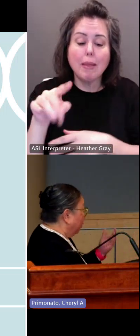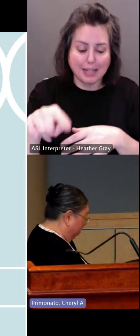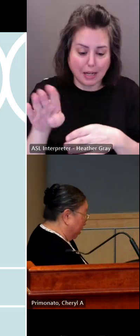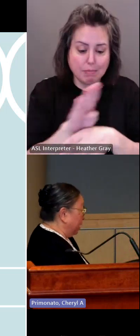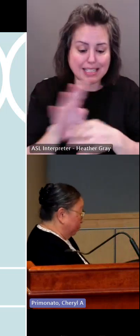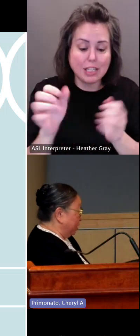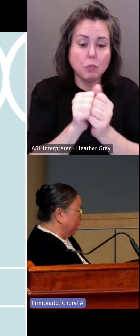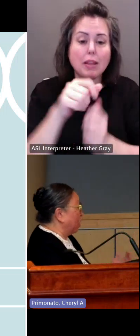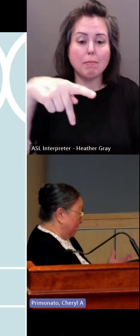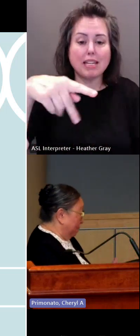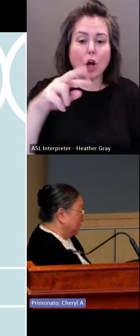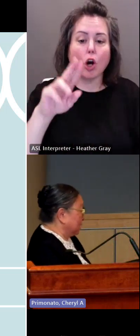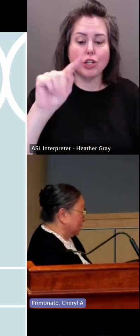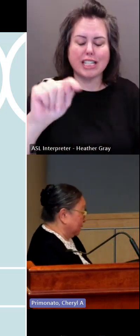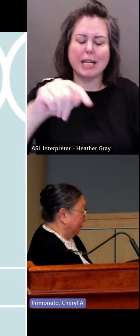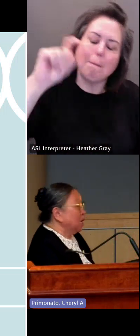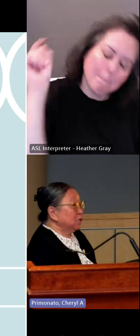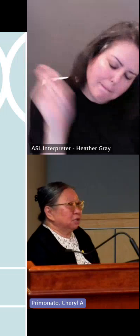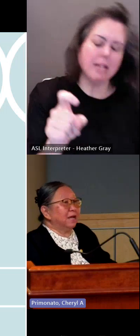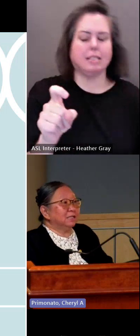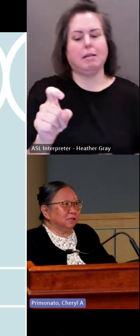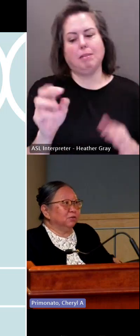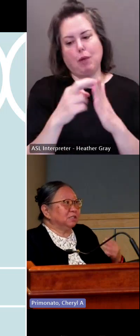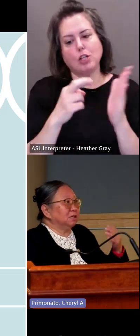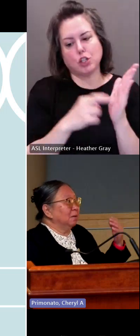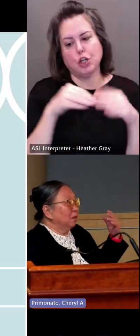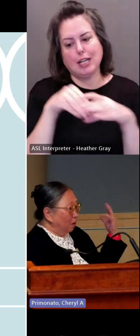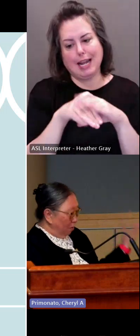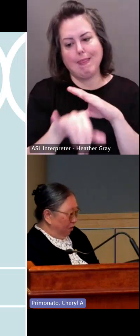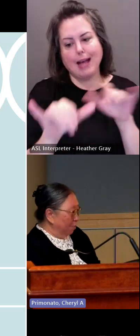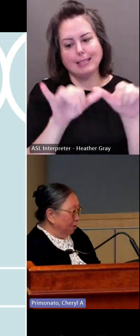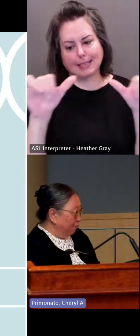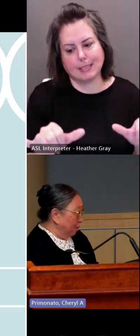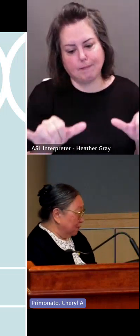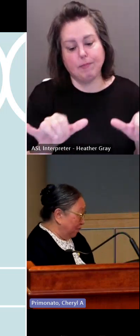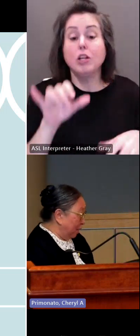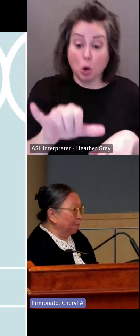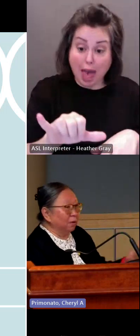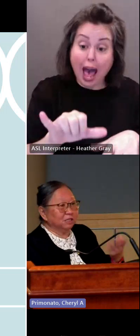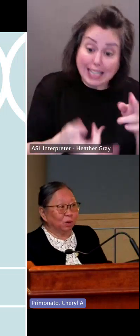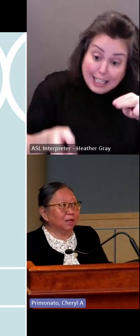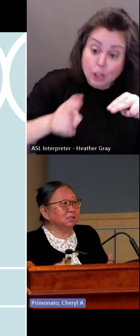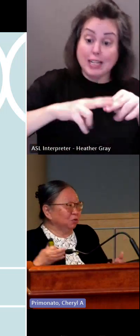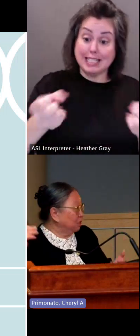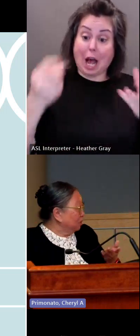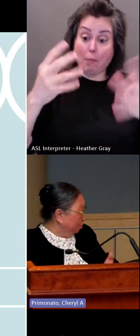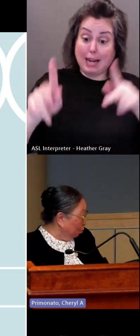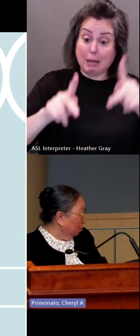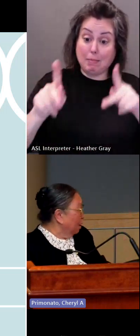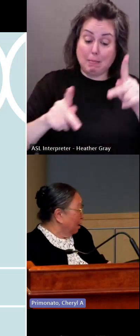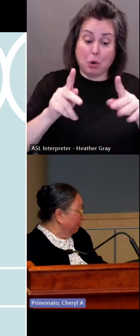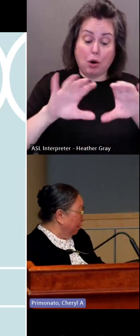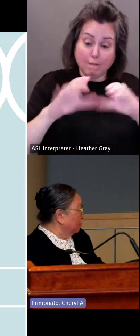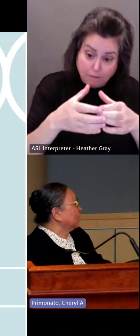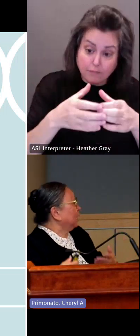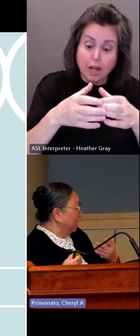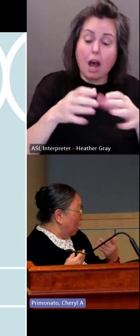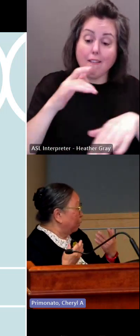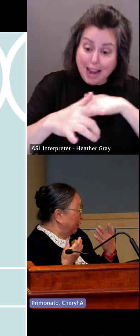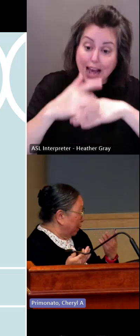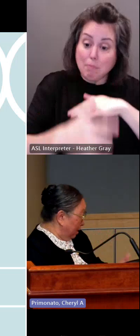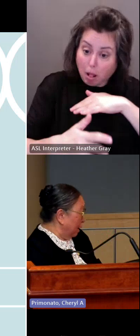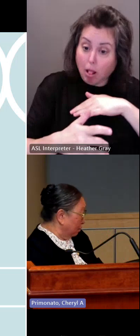registered within our e-business system. So that is increasing the number of firms available, as well as increasing the pool of